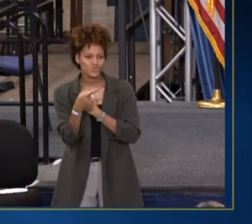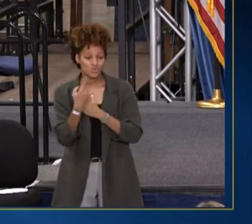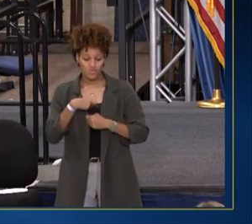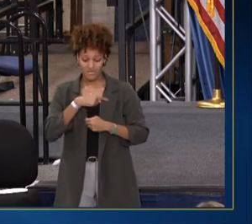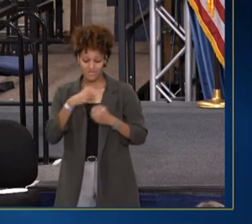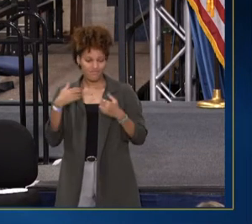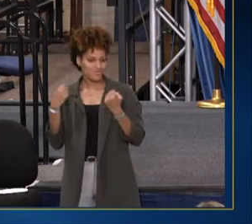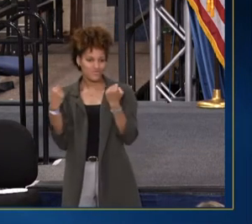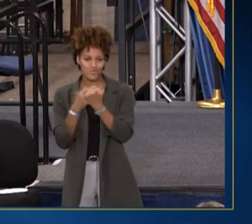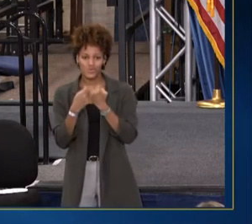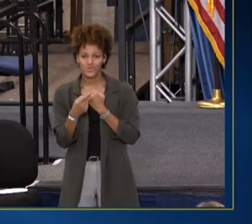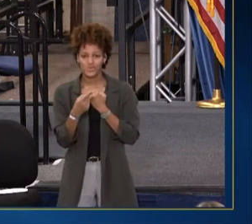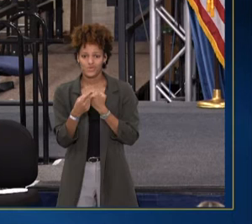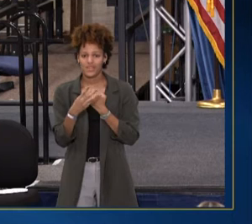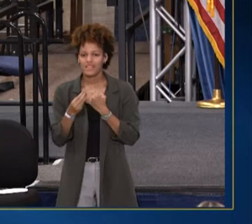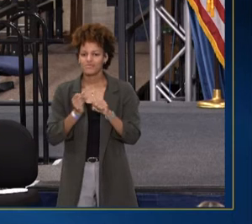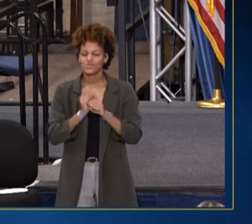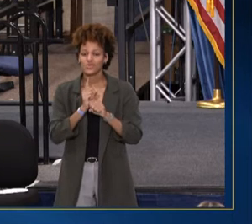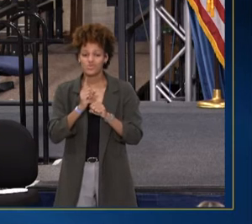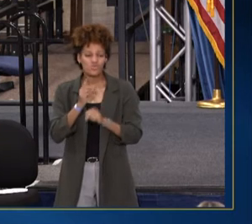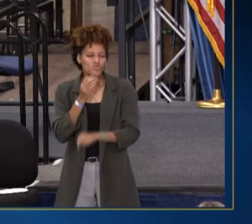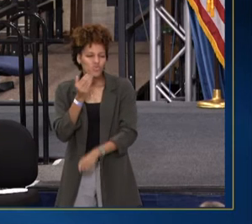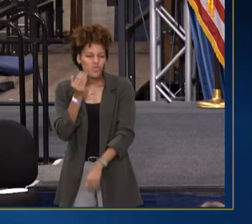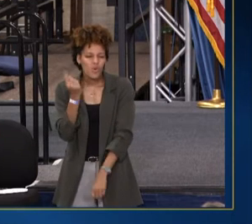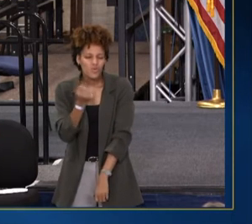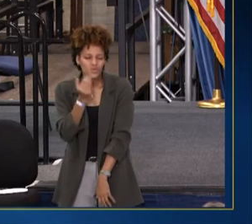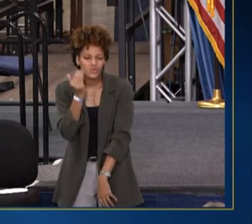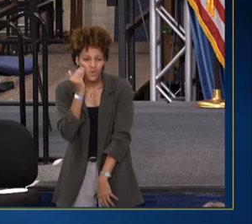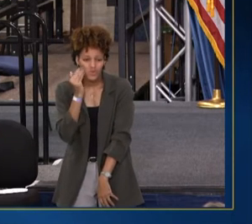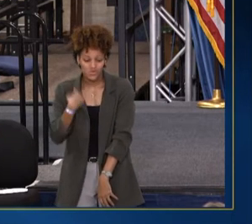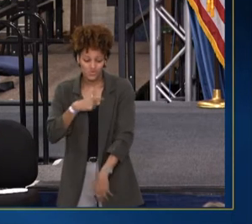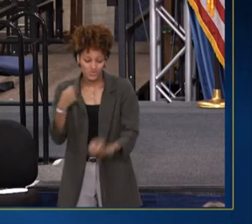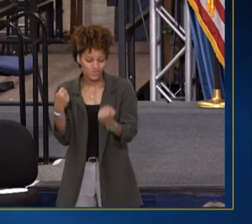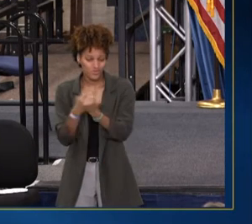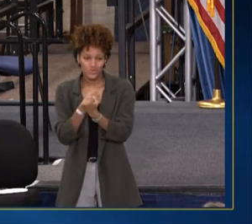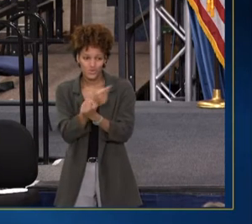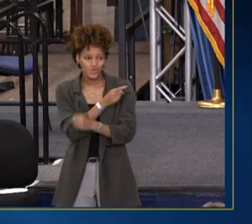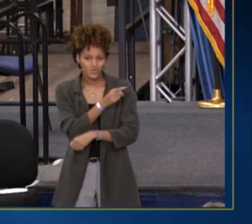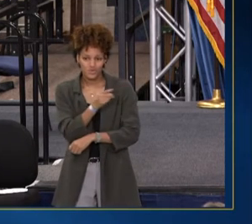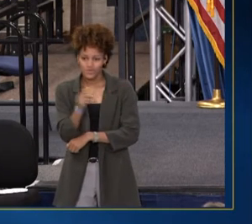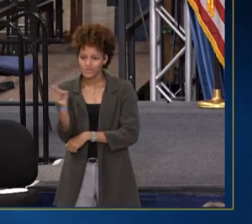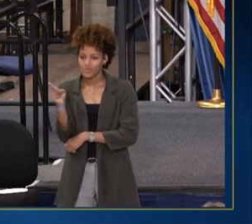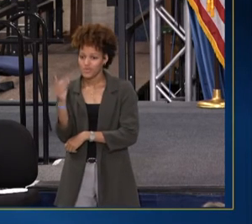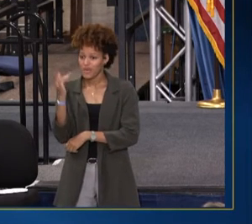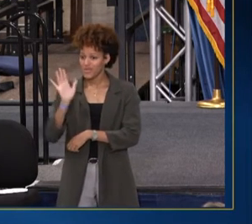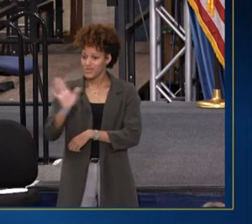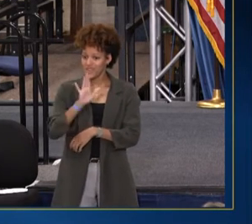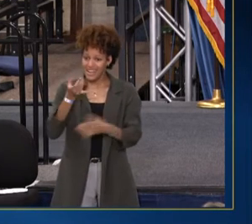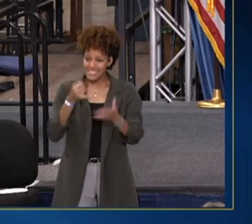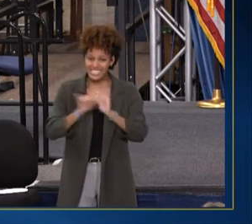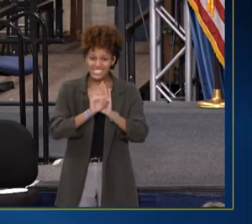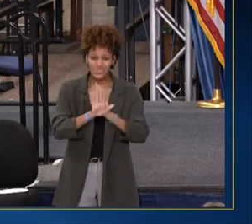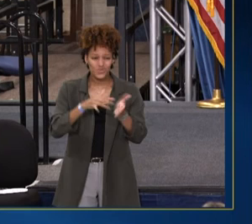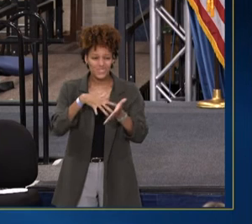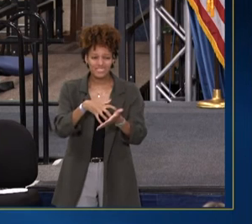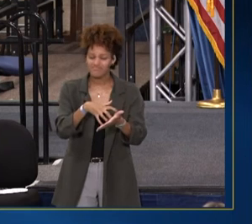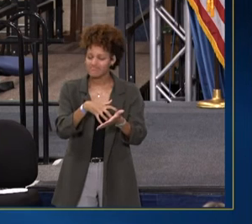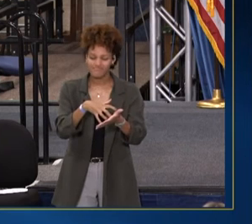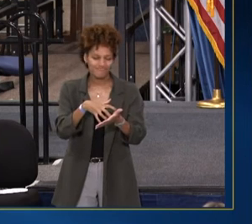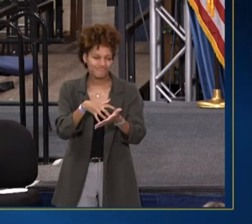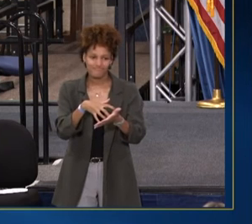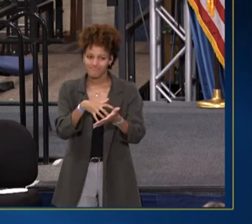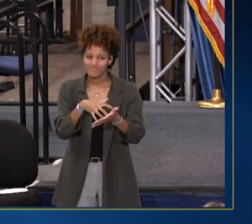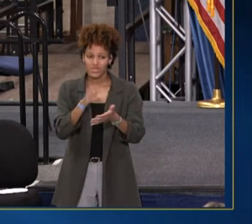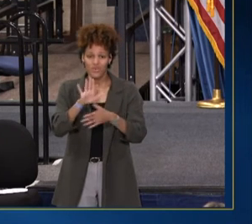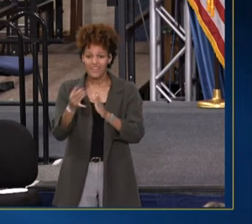back, and just always know that. Because your identity is not your weakness,